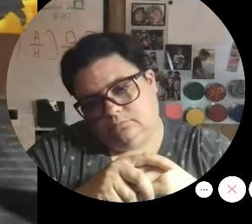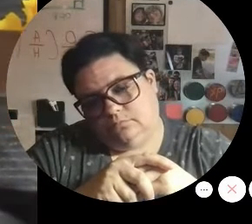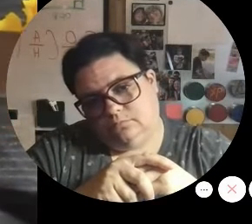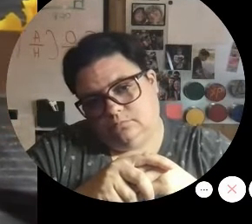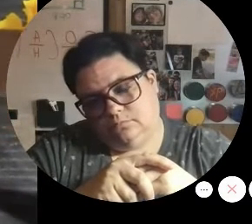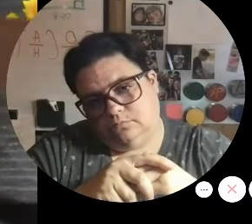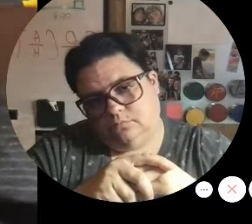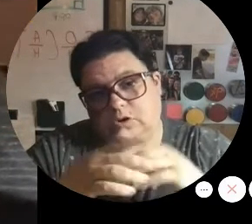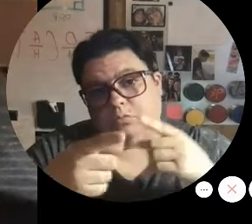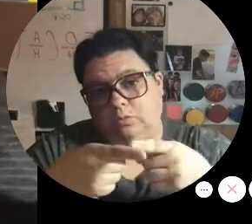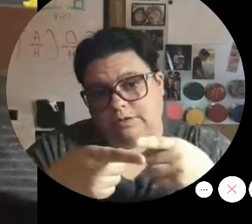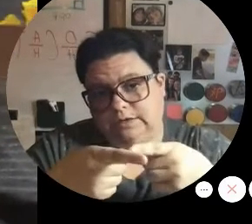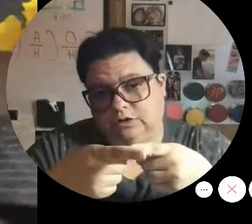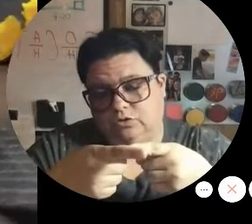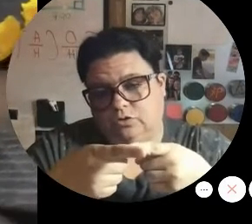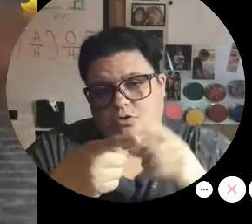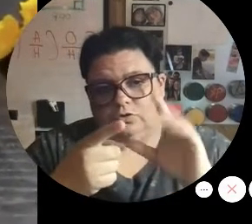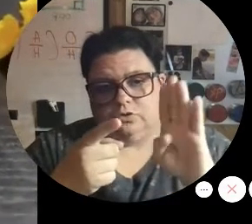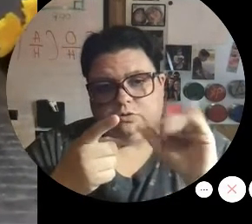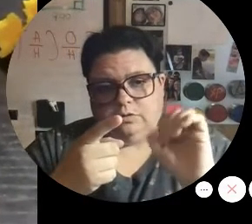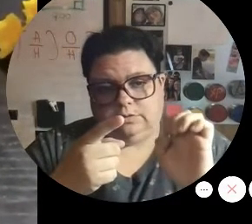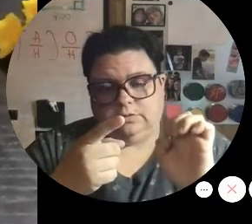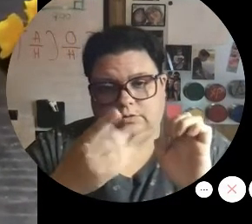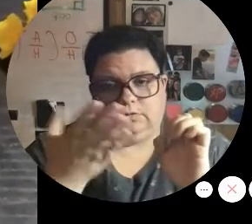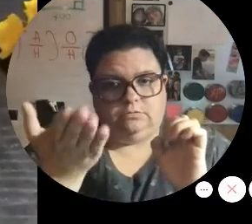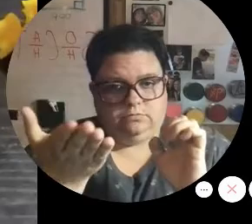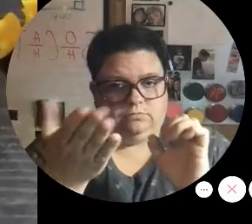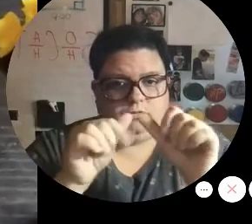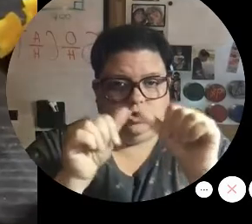perpendicular to the base, here's our shape.